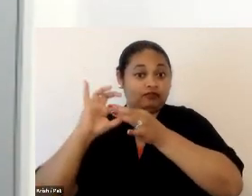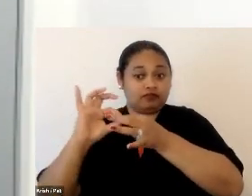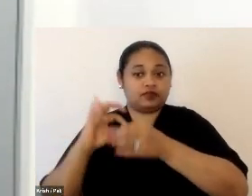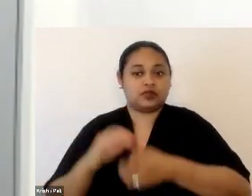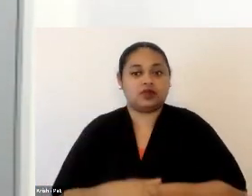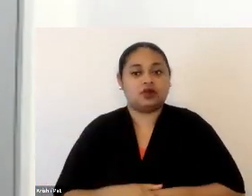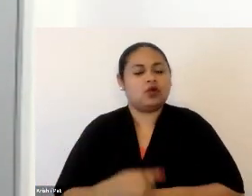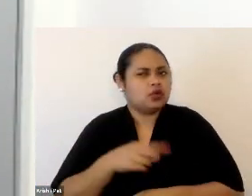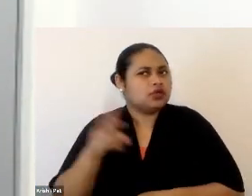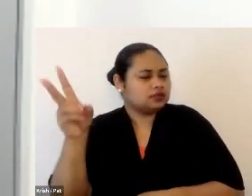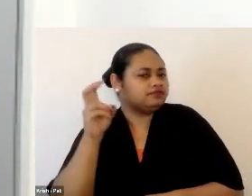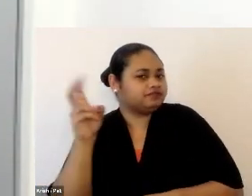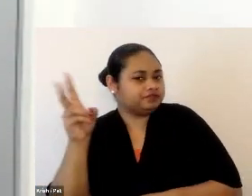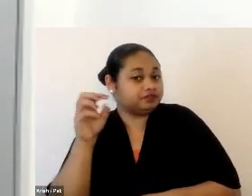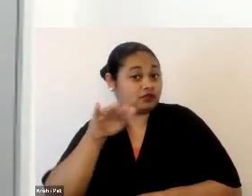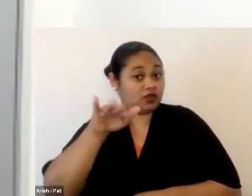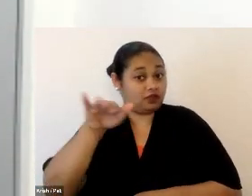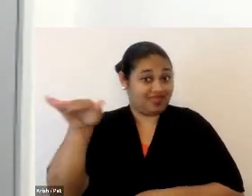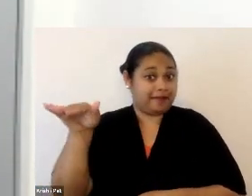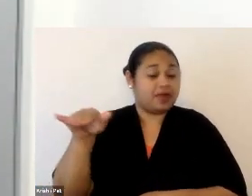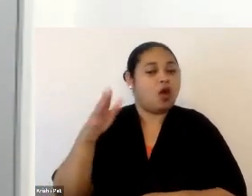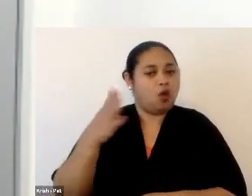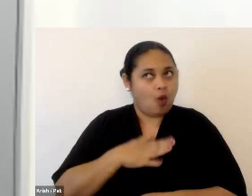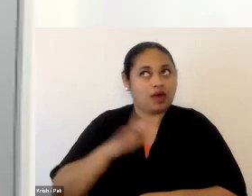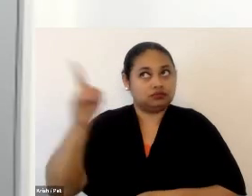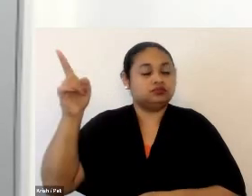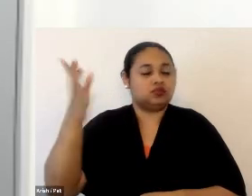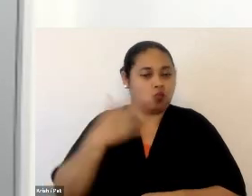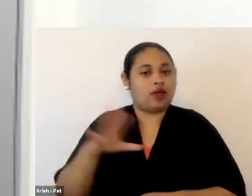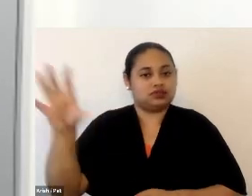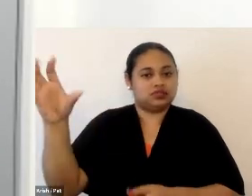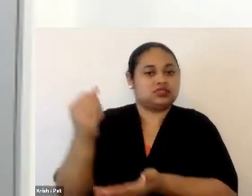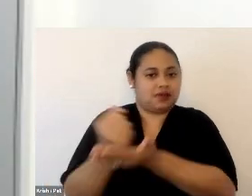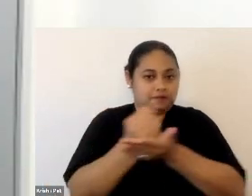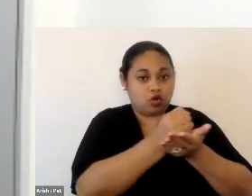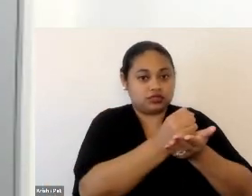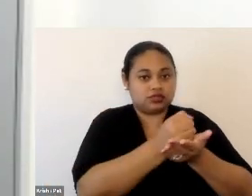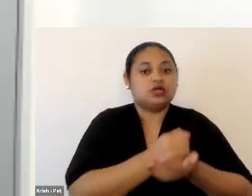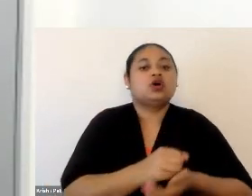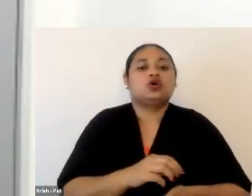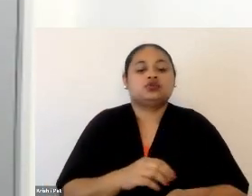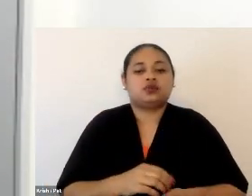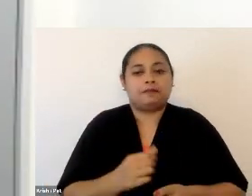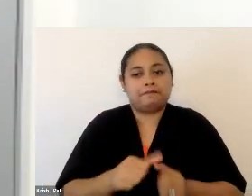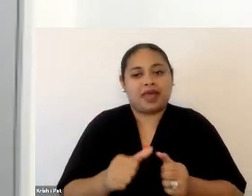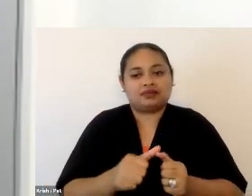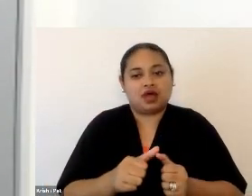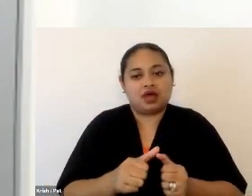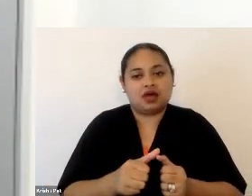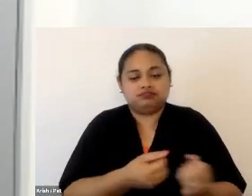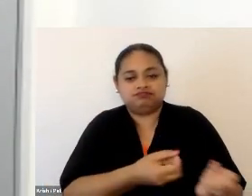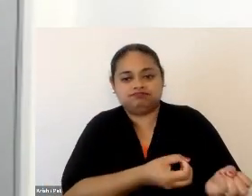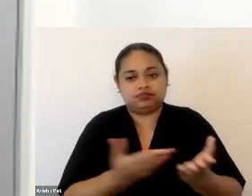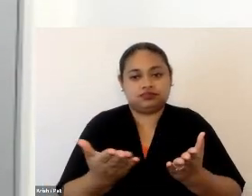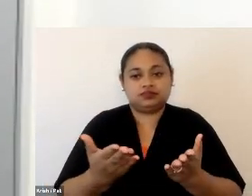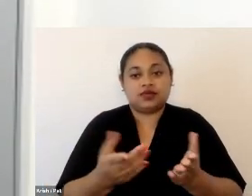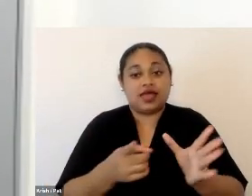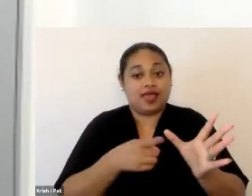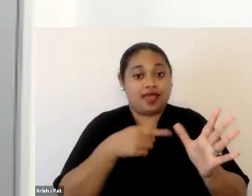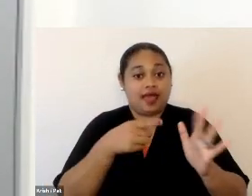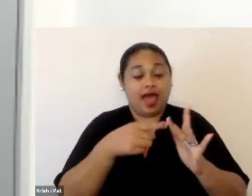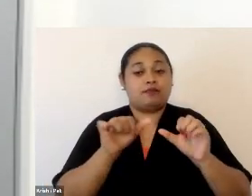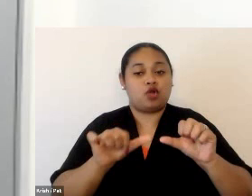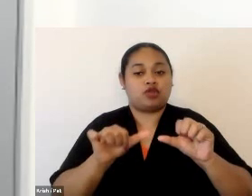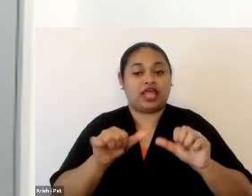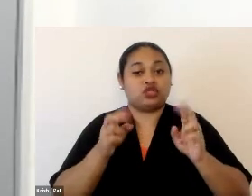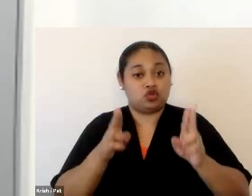We heard from them that they want support to better design and deliver AI that protects human rights.